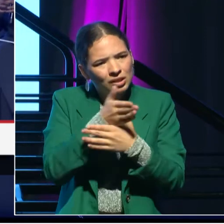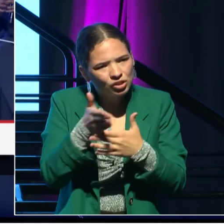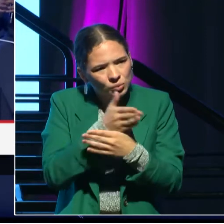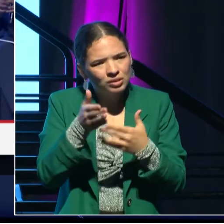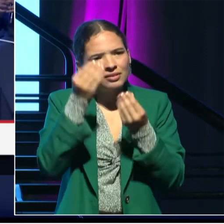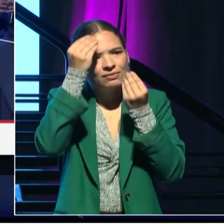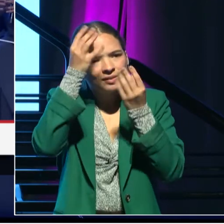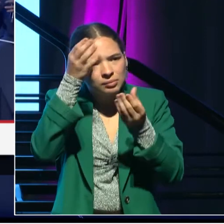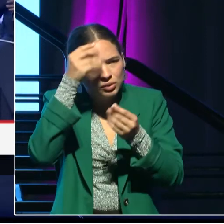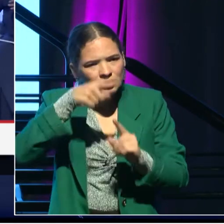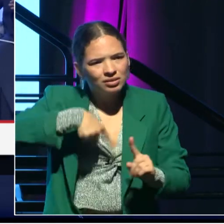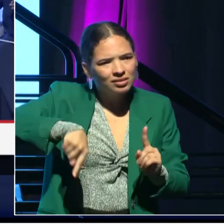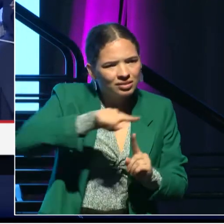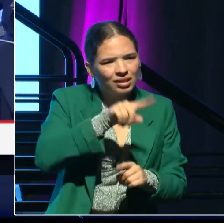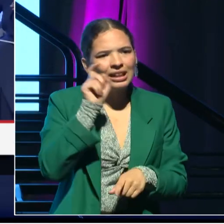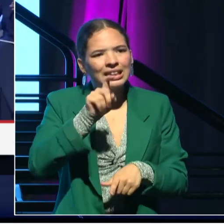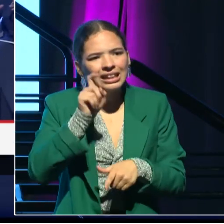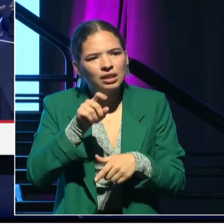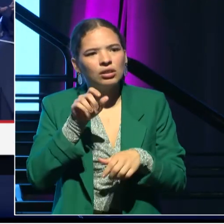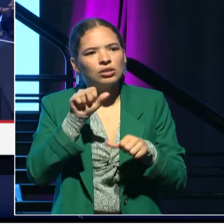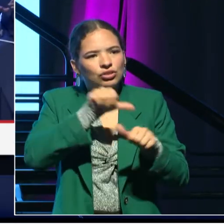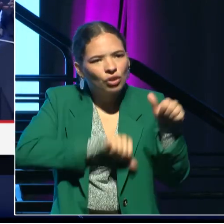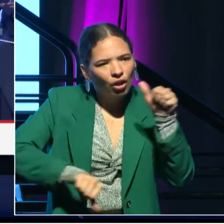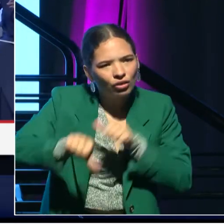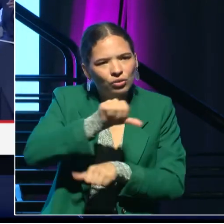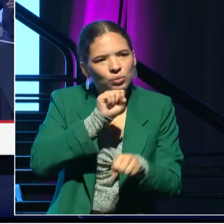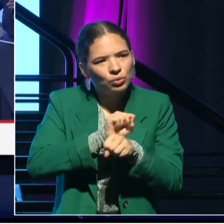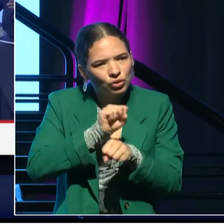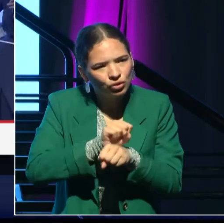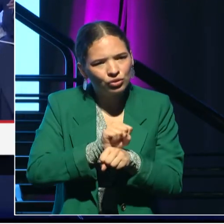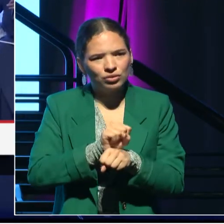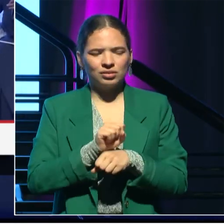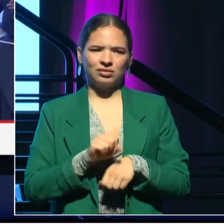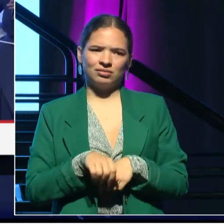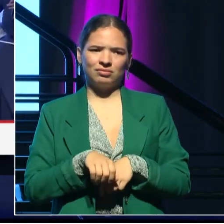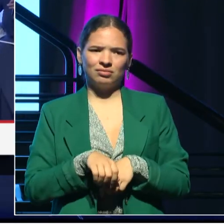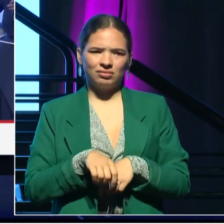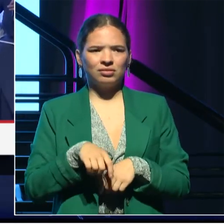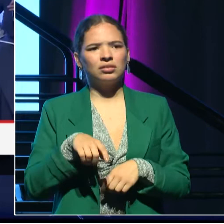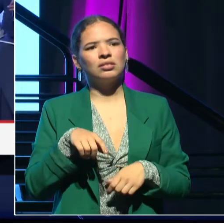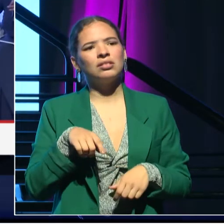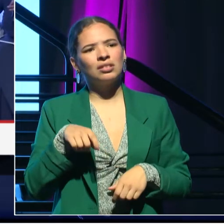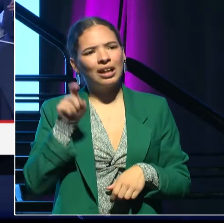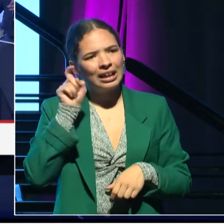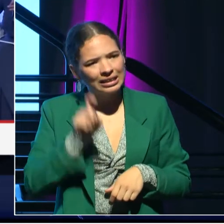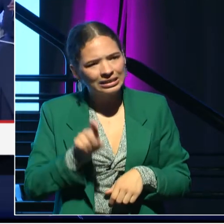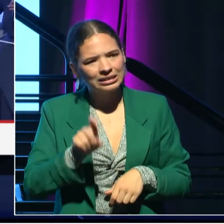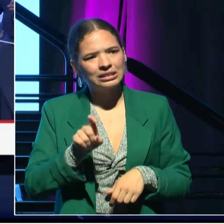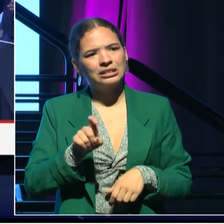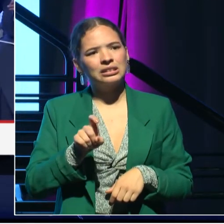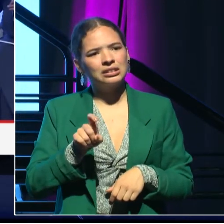to get to know each other better, and we have to also extend each other some grace.